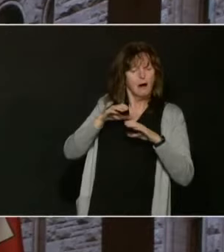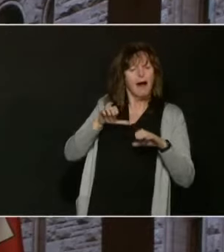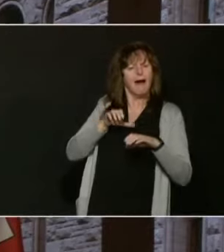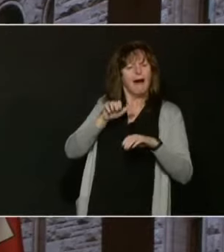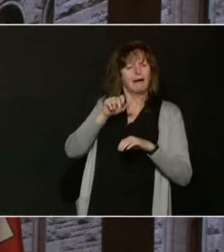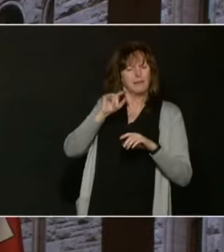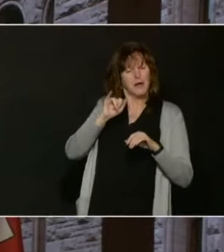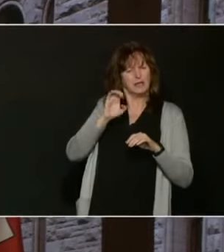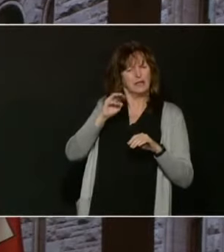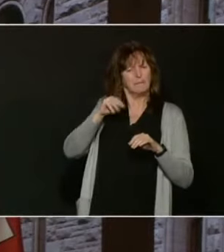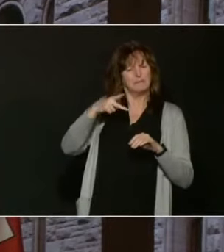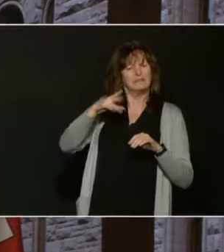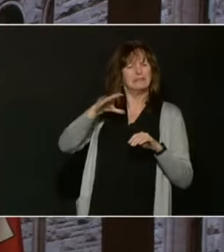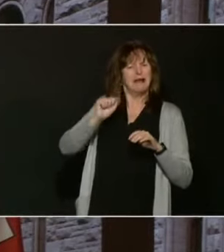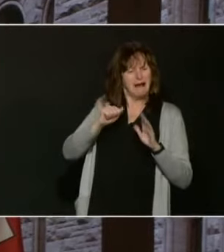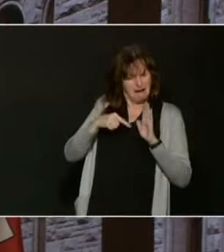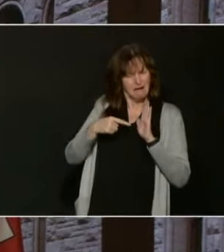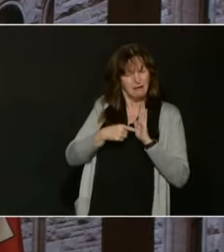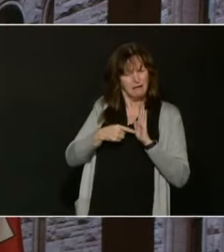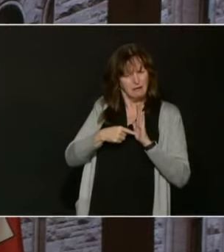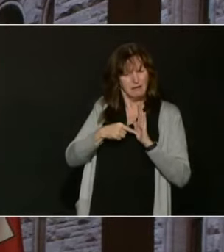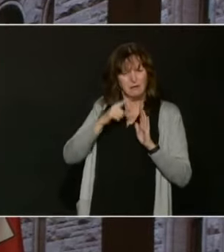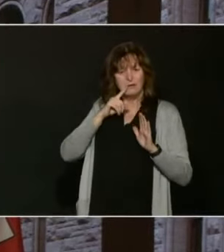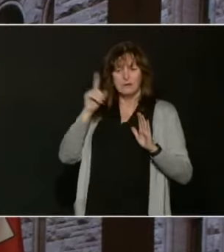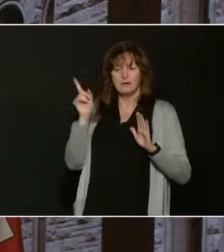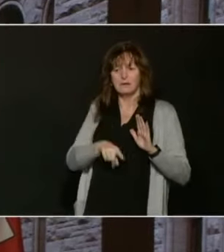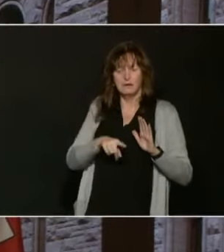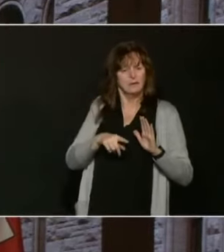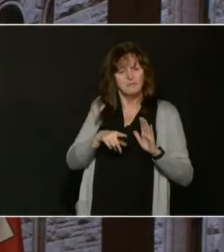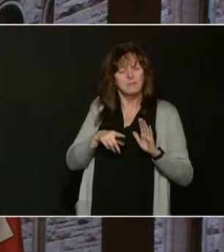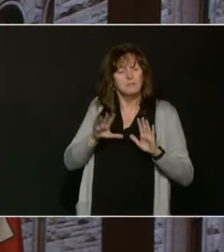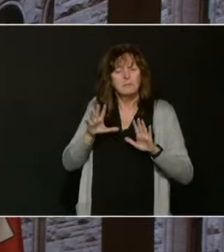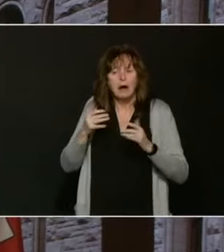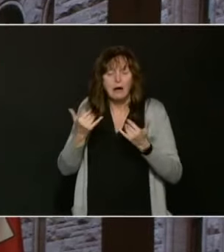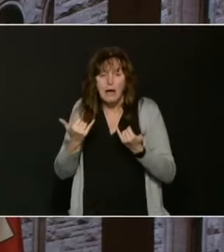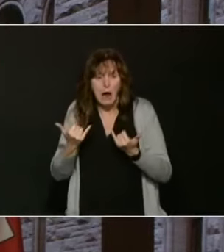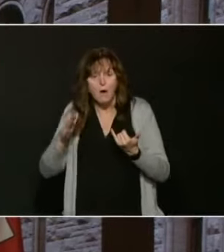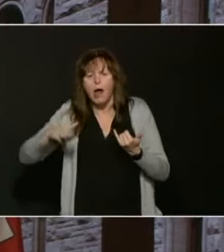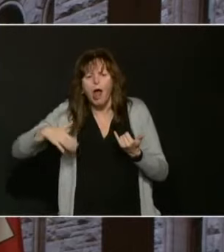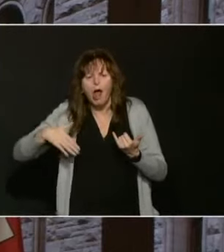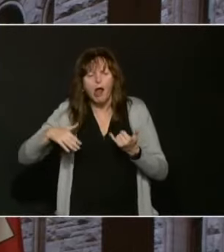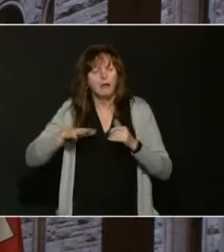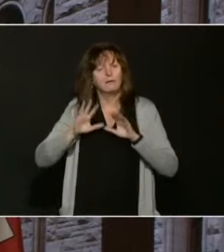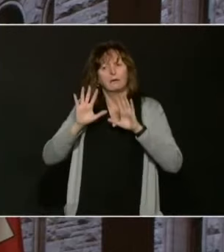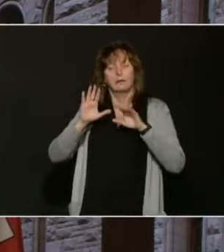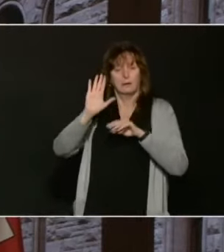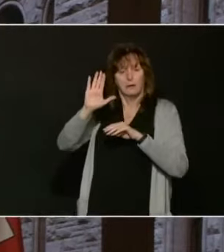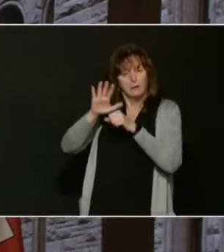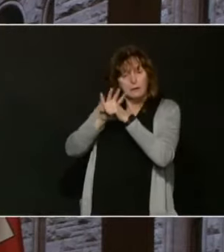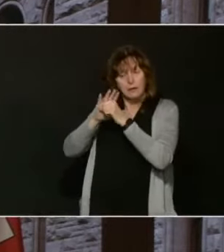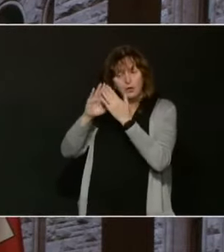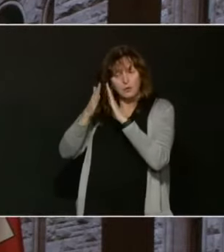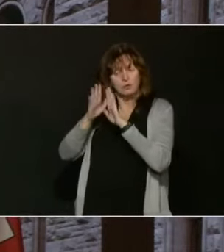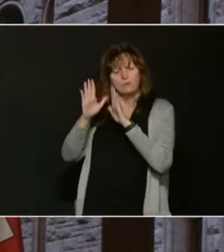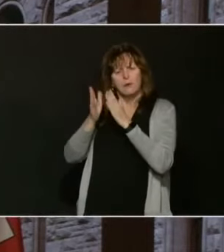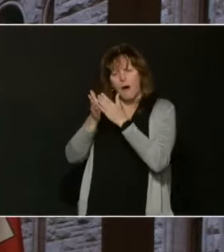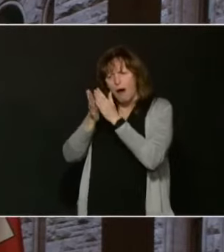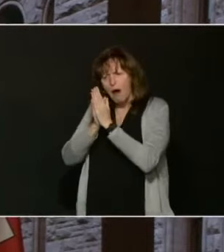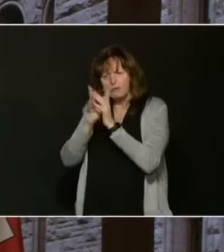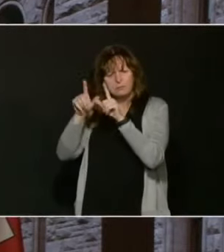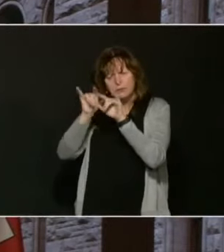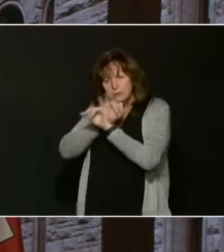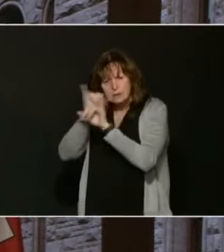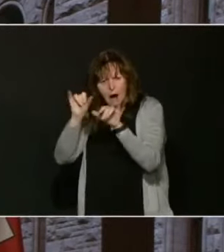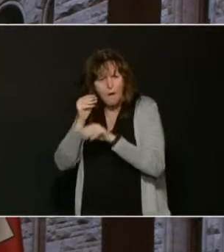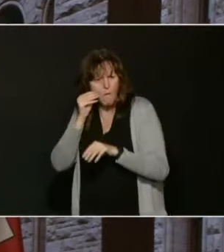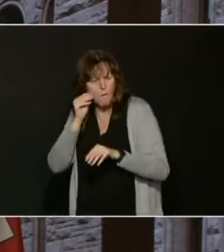So that's not available to that extent. It does mean that we're asking people to stay at home anyways, to do that as a matter of precaution, especially if you're in a